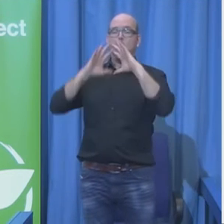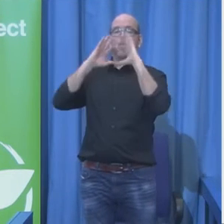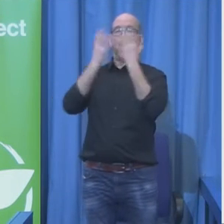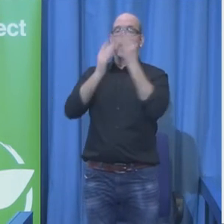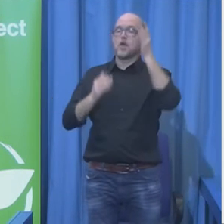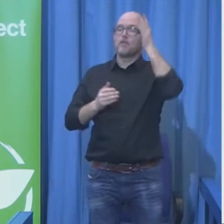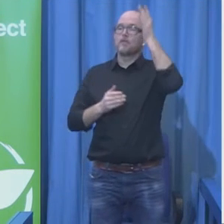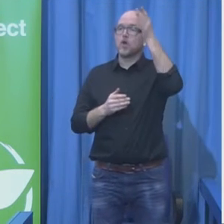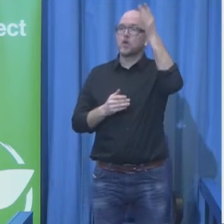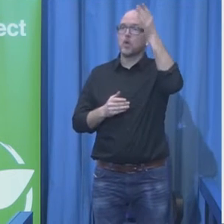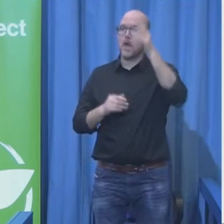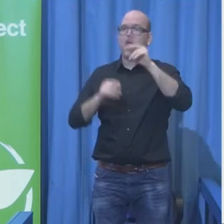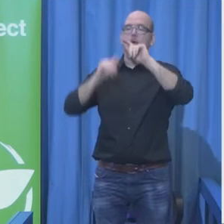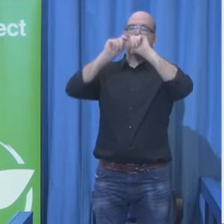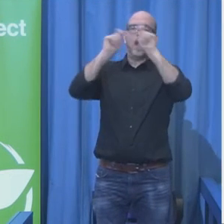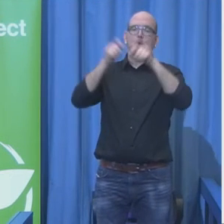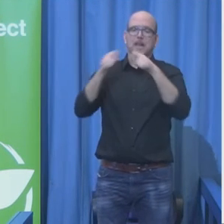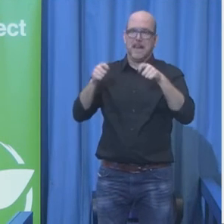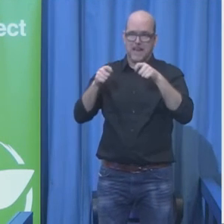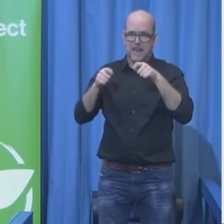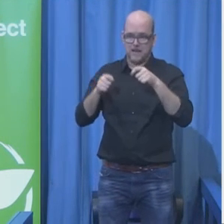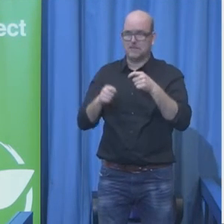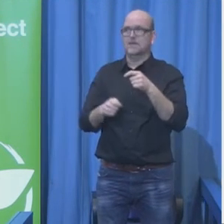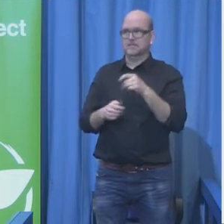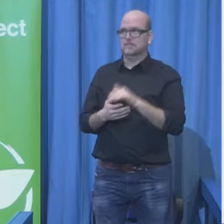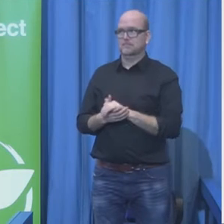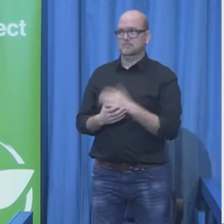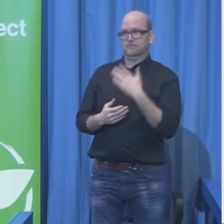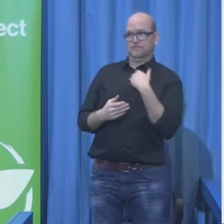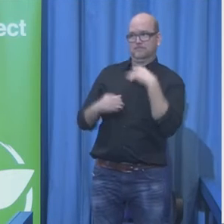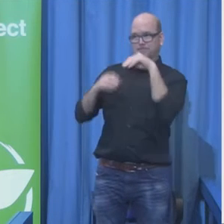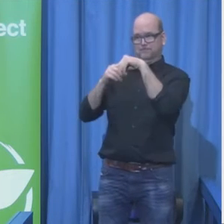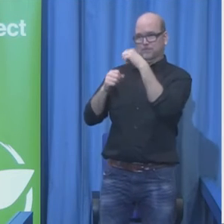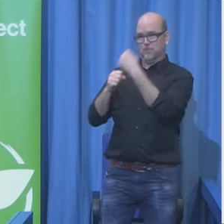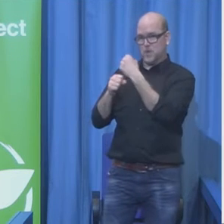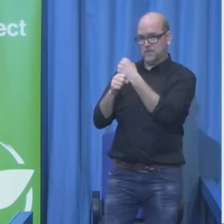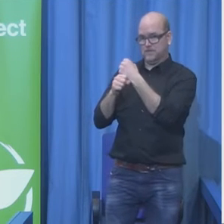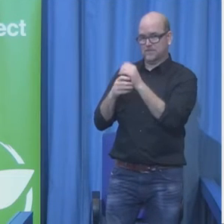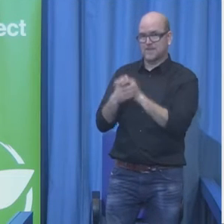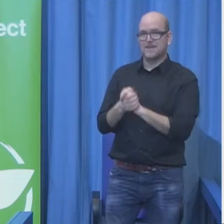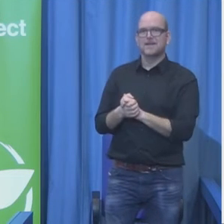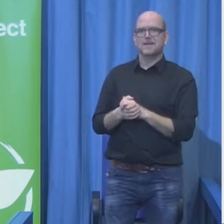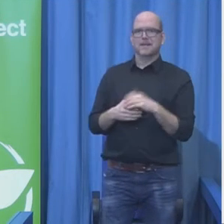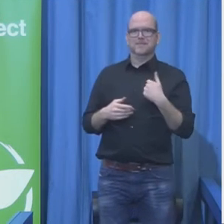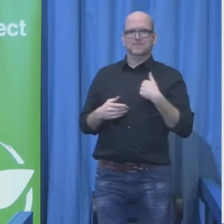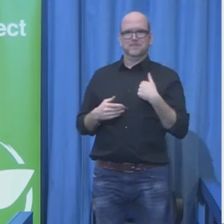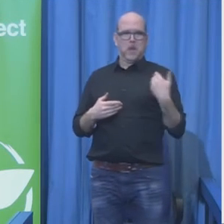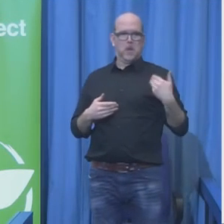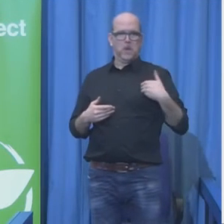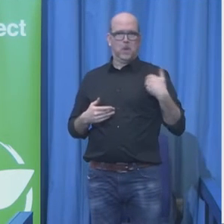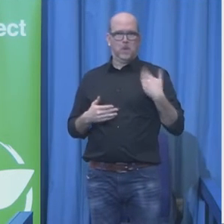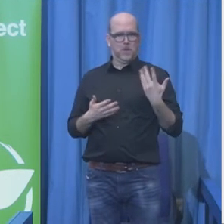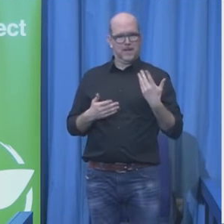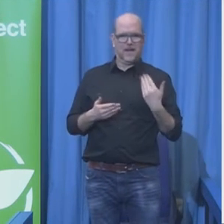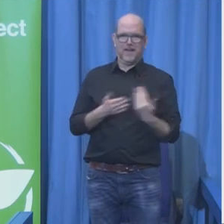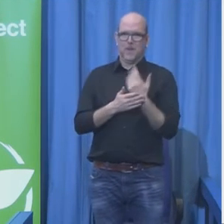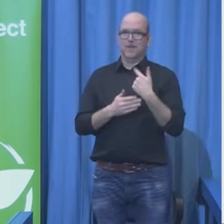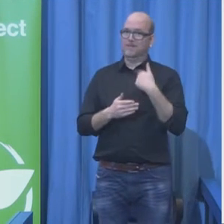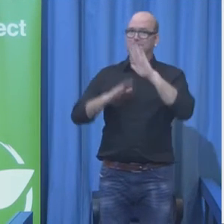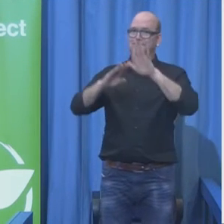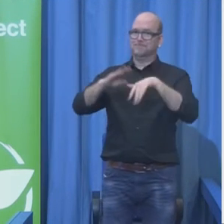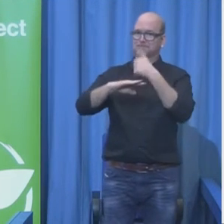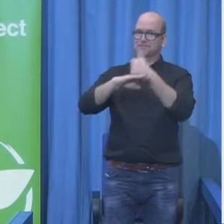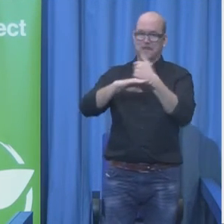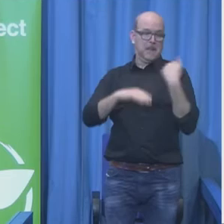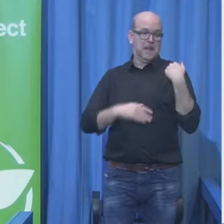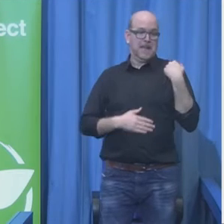Jones. The US has a new president since January who, amongst, besides a